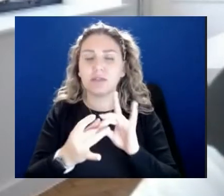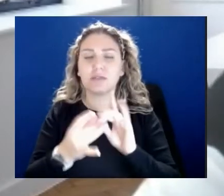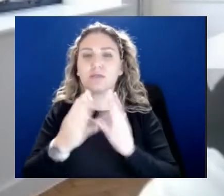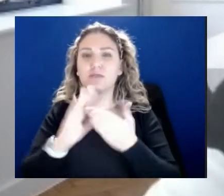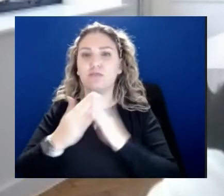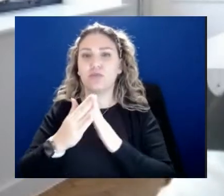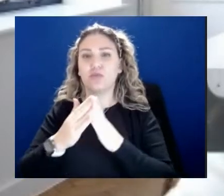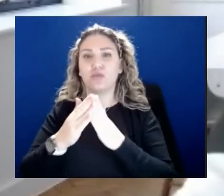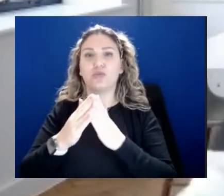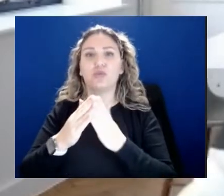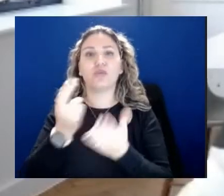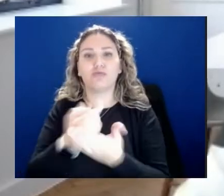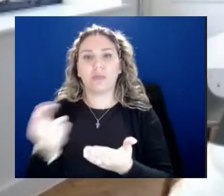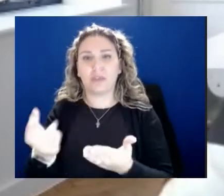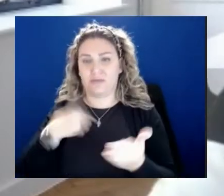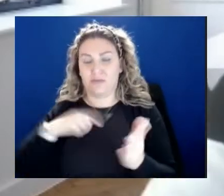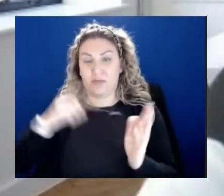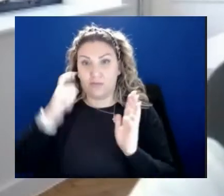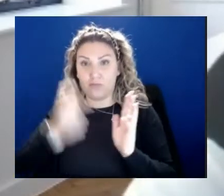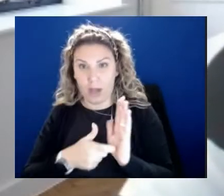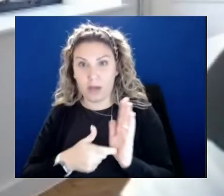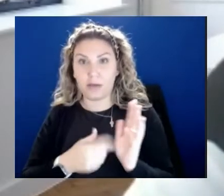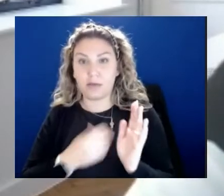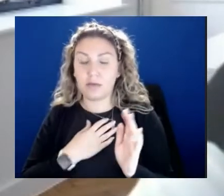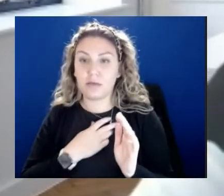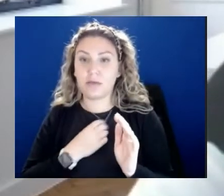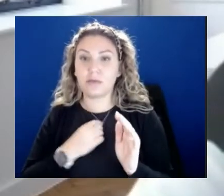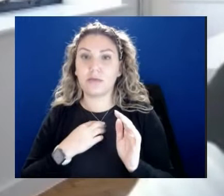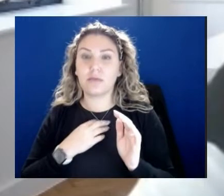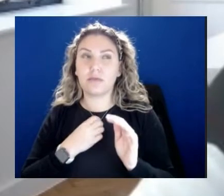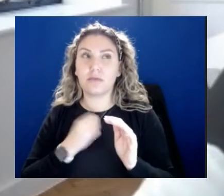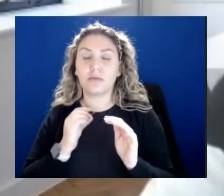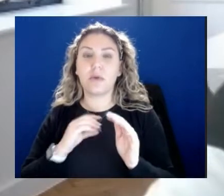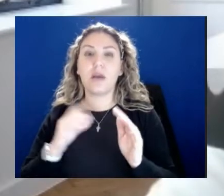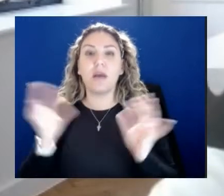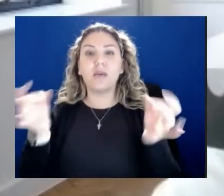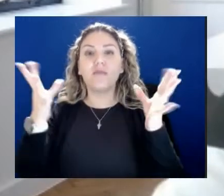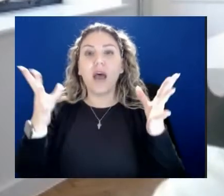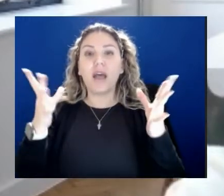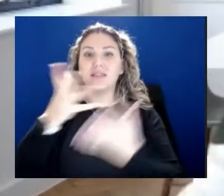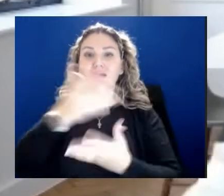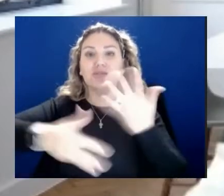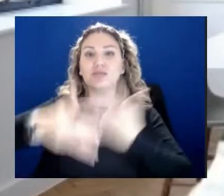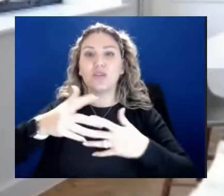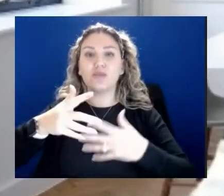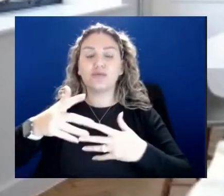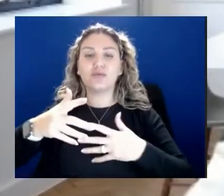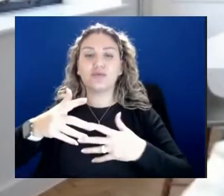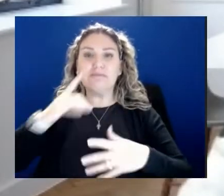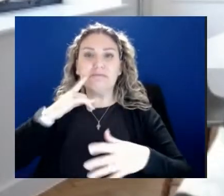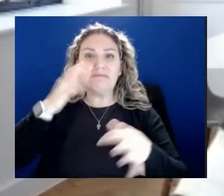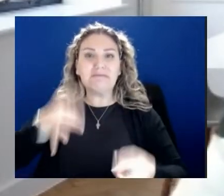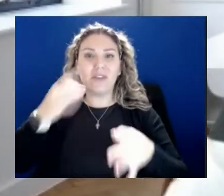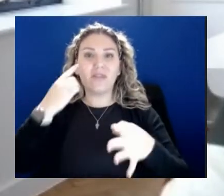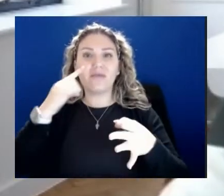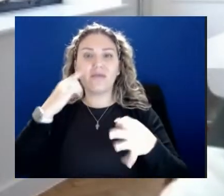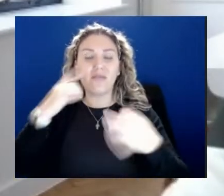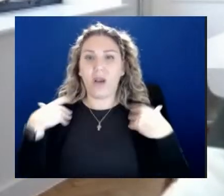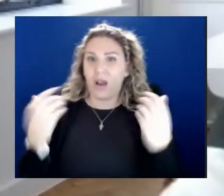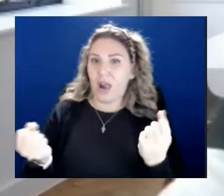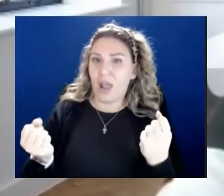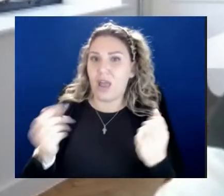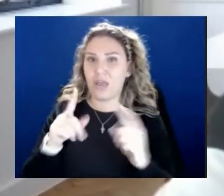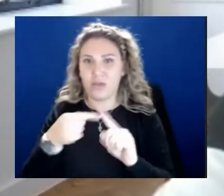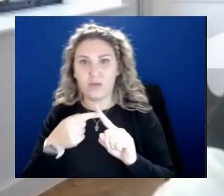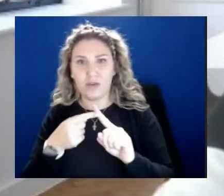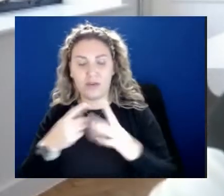well. We recognize that, violence is a social determinant of health, and when our young people, primarily as we're talking about returning to